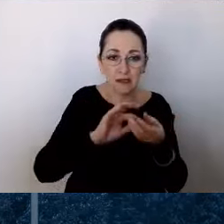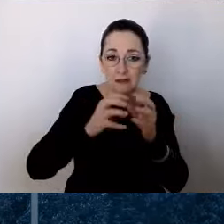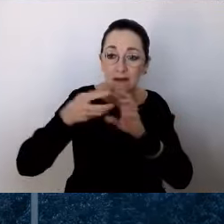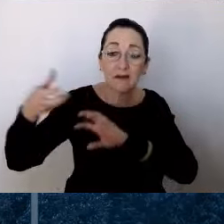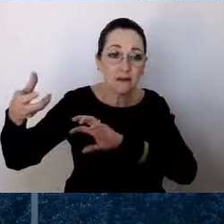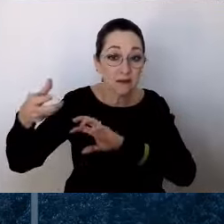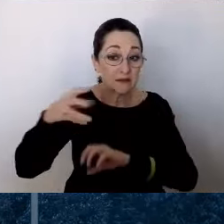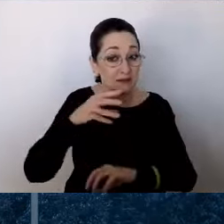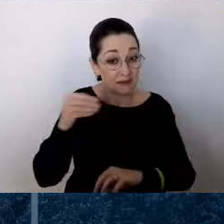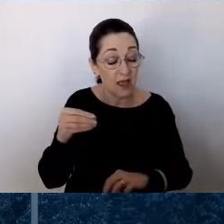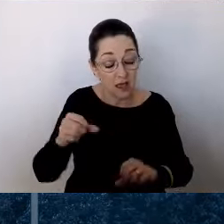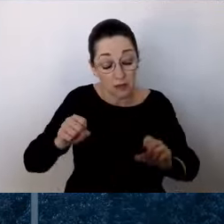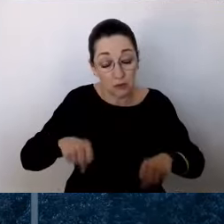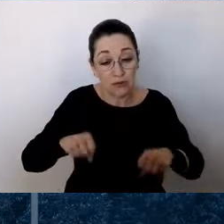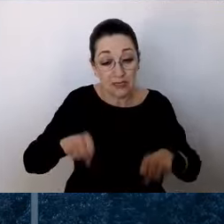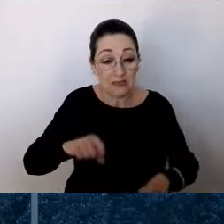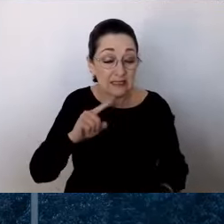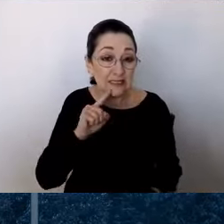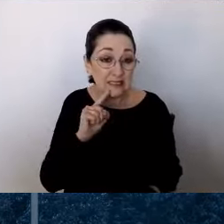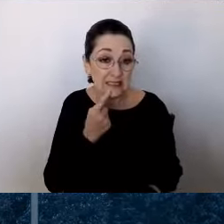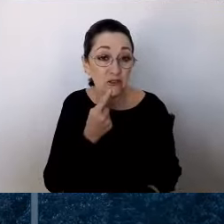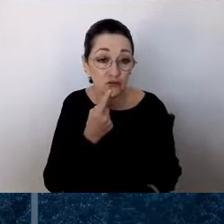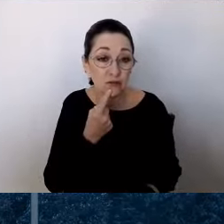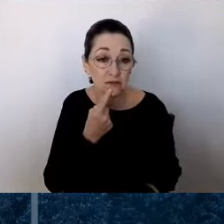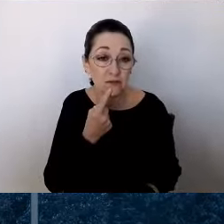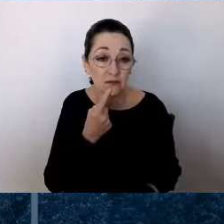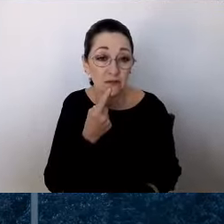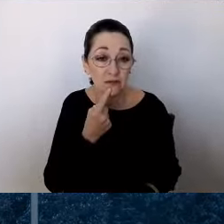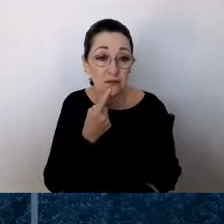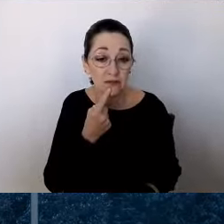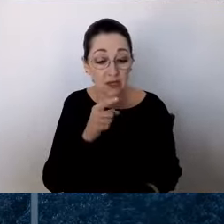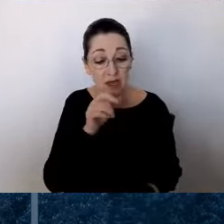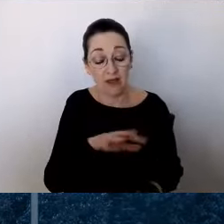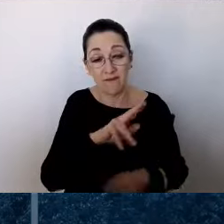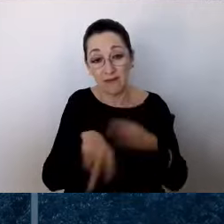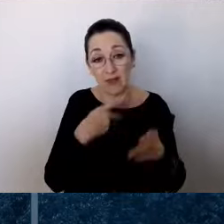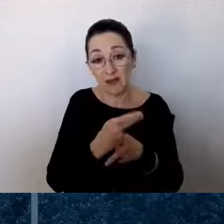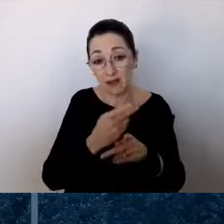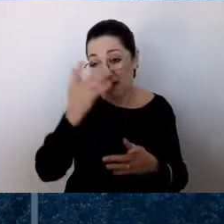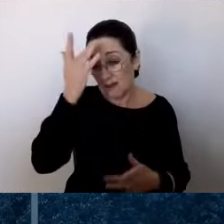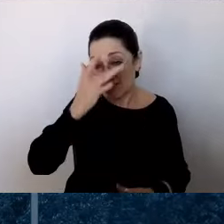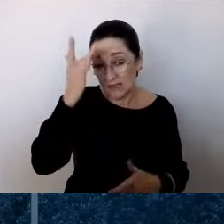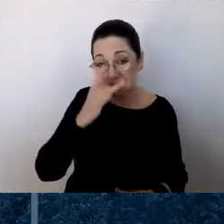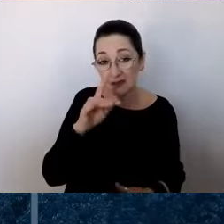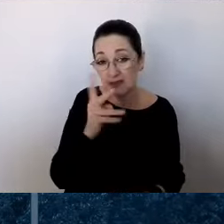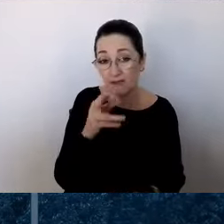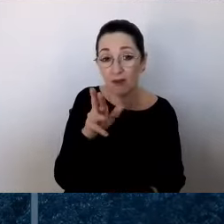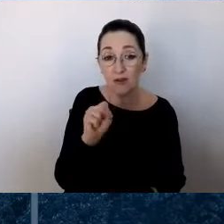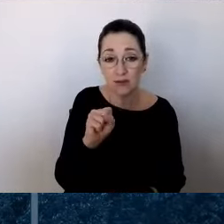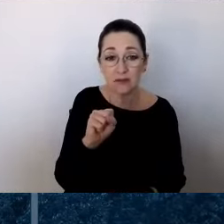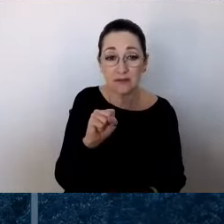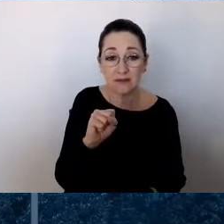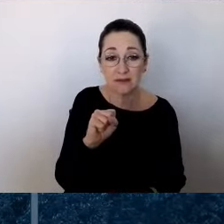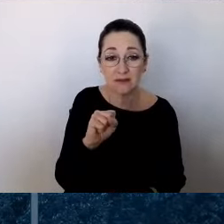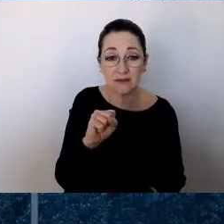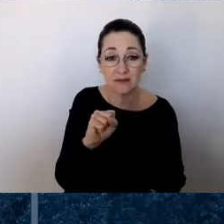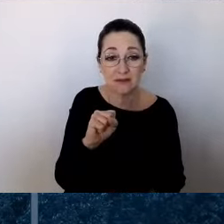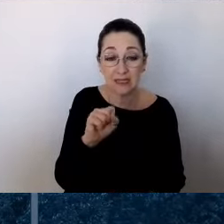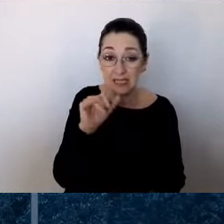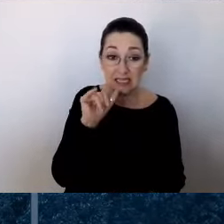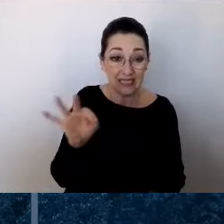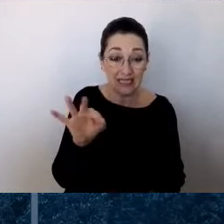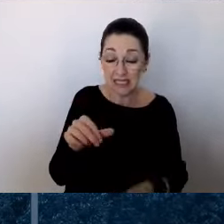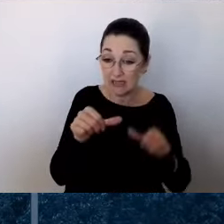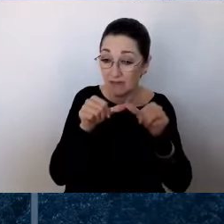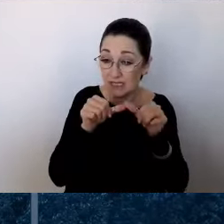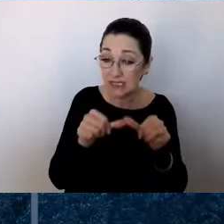serious mutations of this variant, of this virus, if it continues to